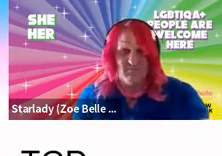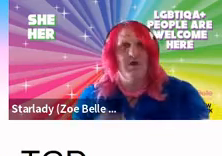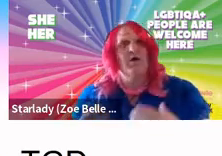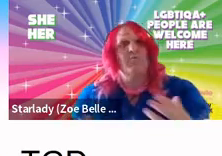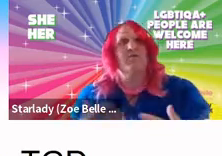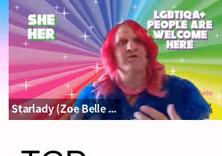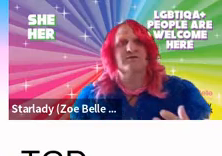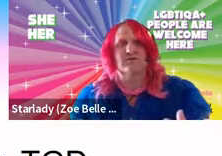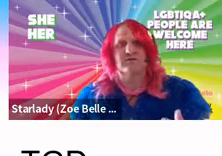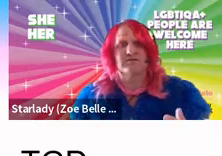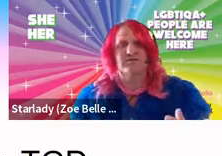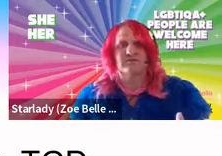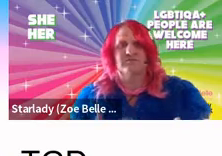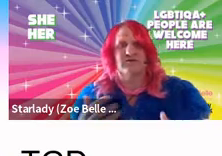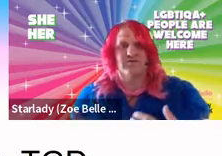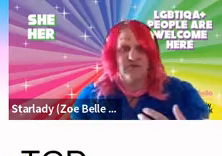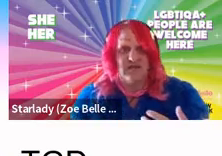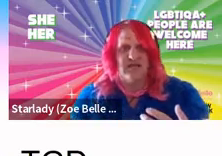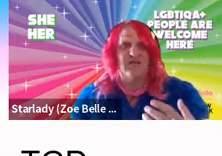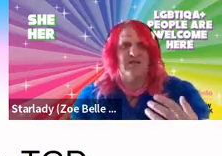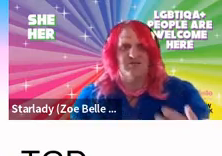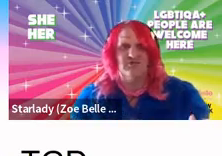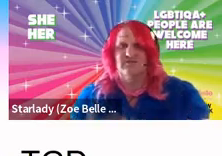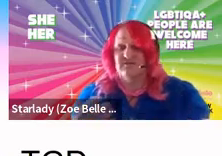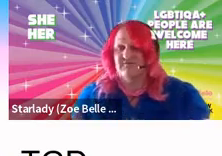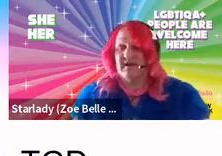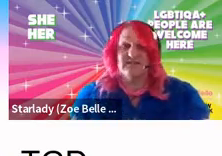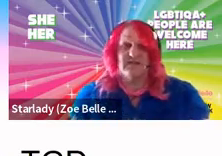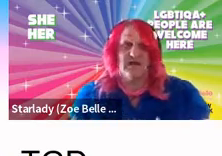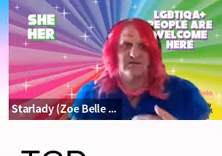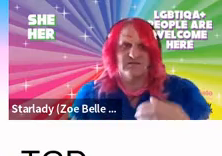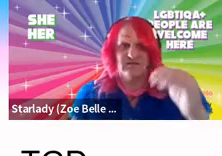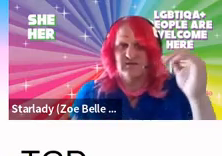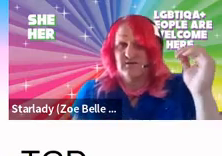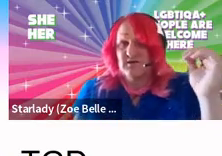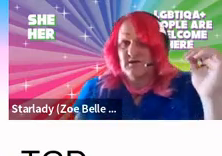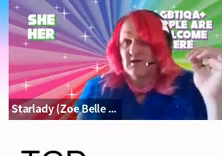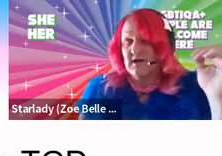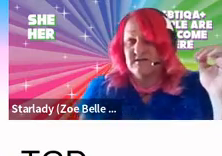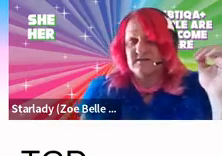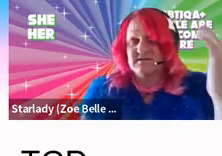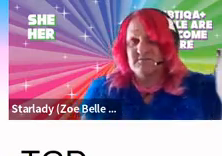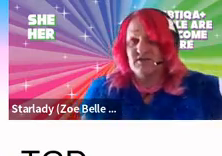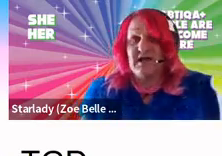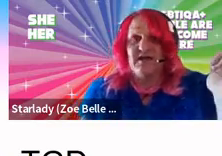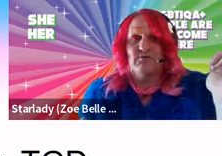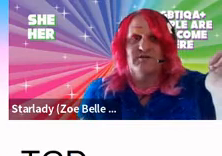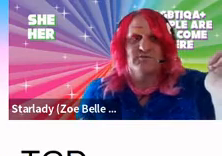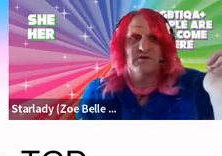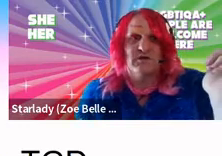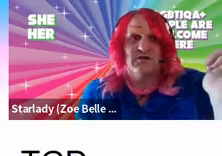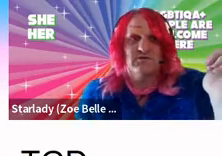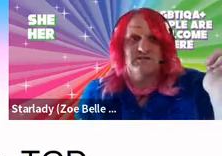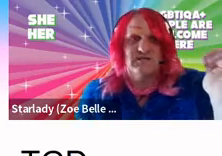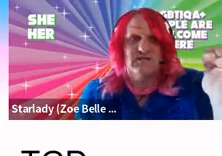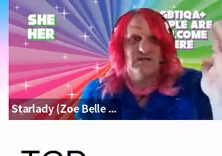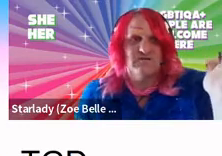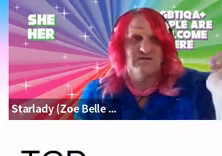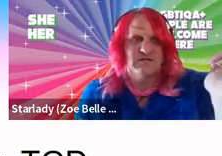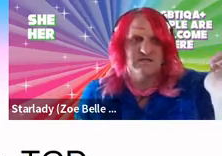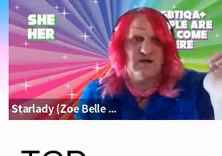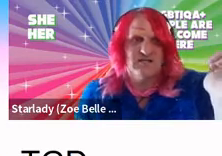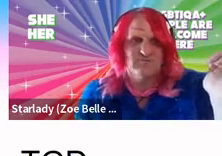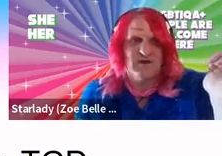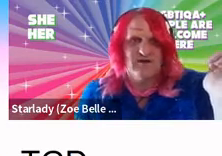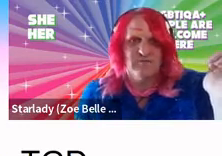discrimination and stigma, but there is also some sort of unique issues facing us. And so some of the language that we're using